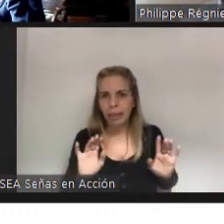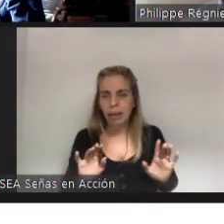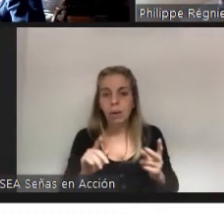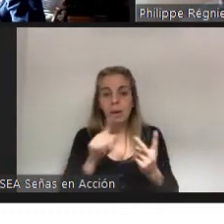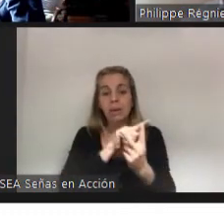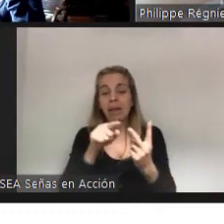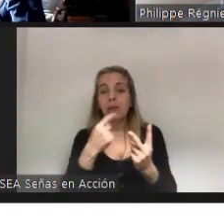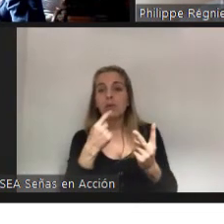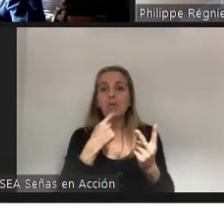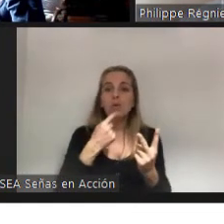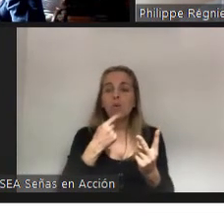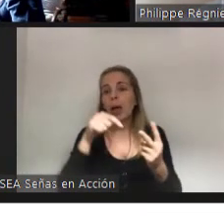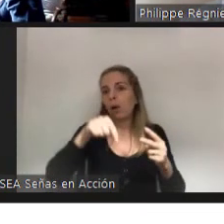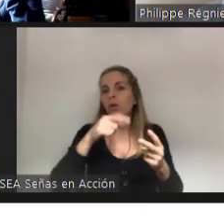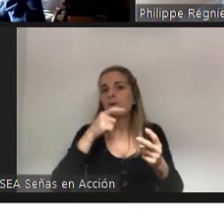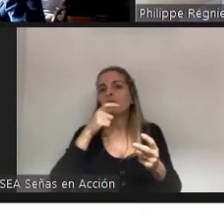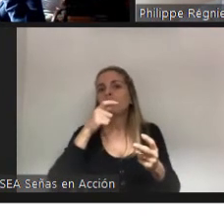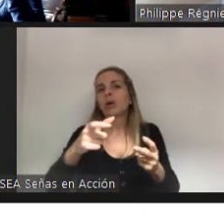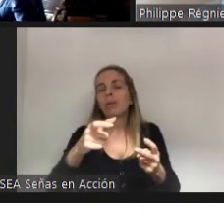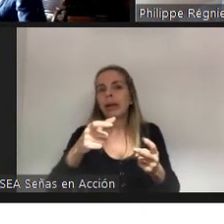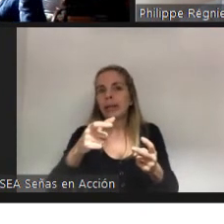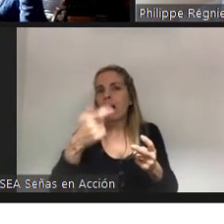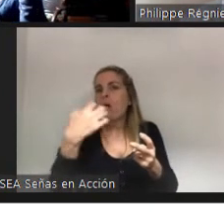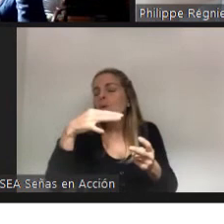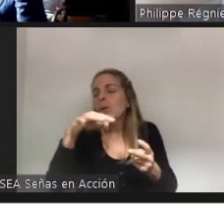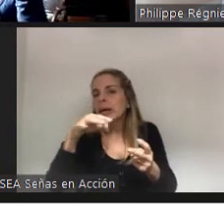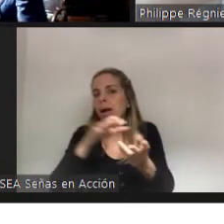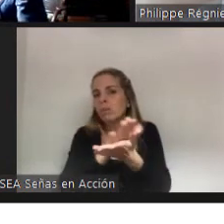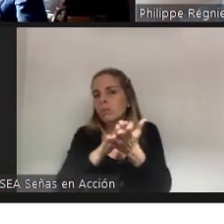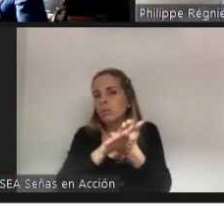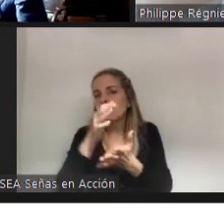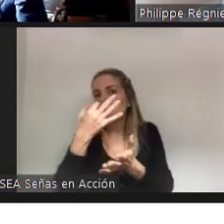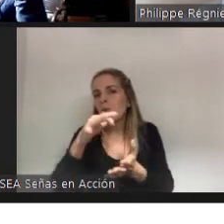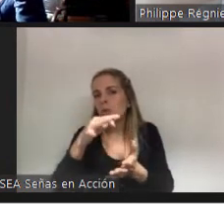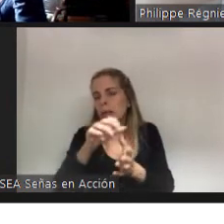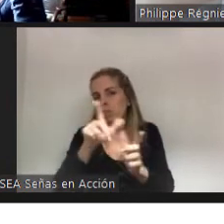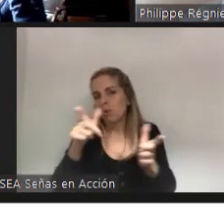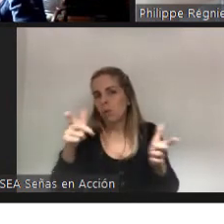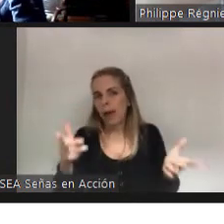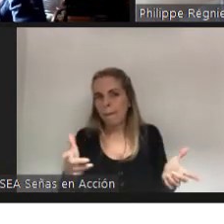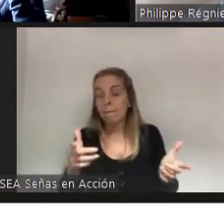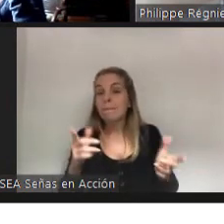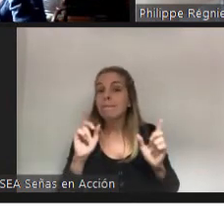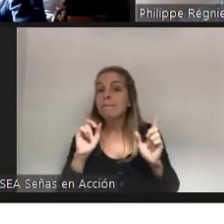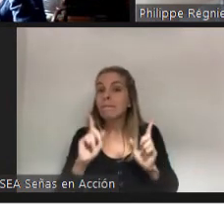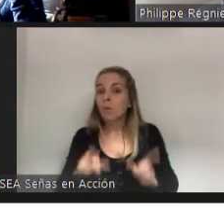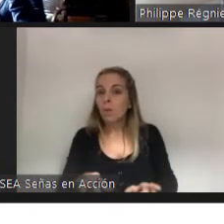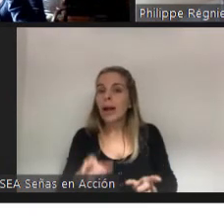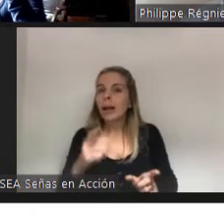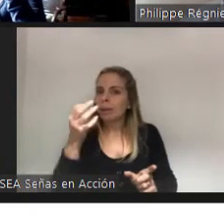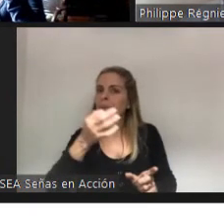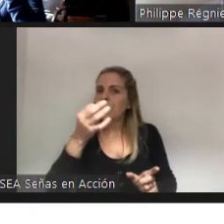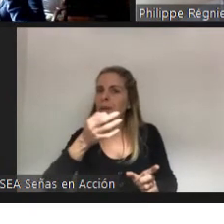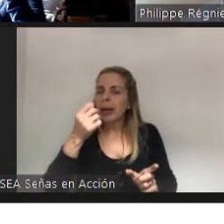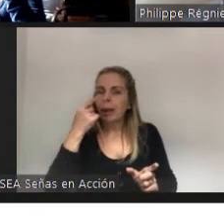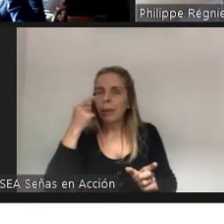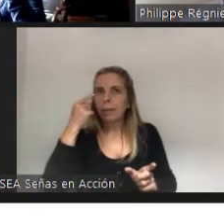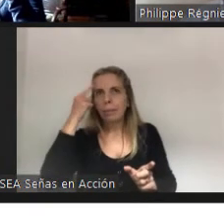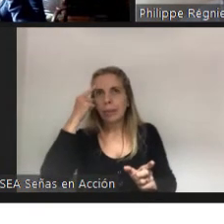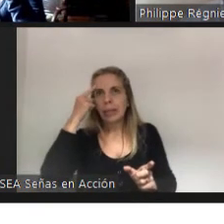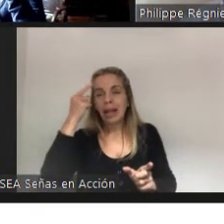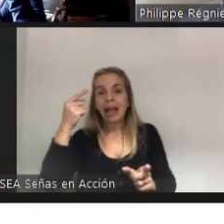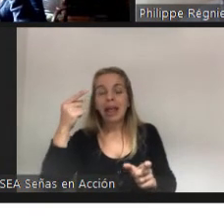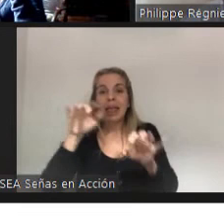though neither question can be solely answered in a single manner, it is at least good to try